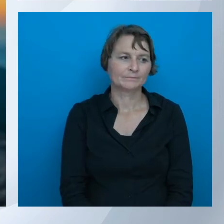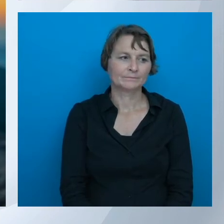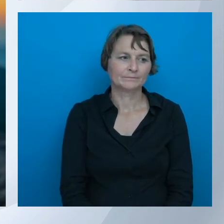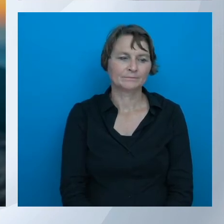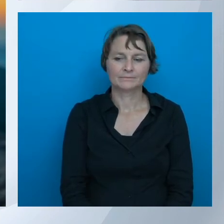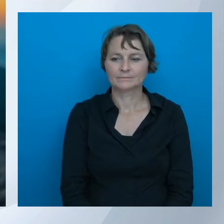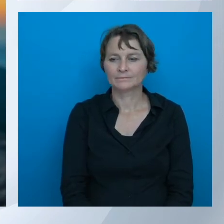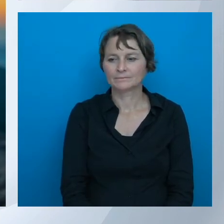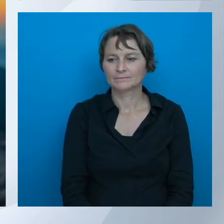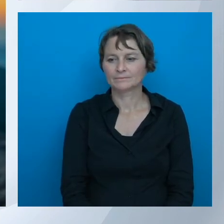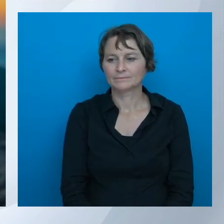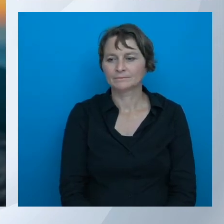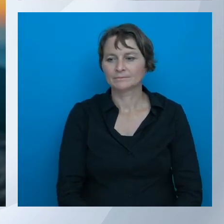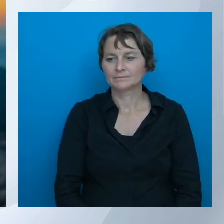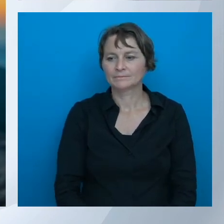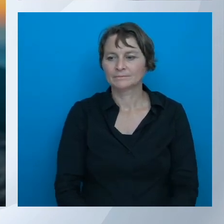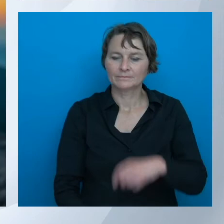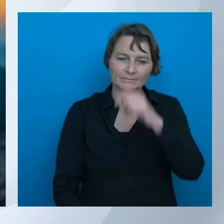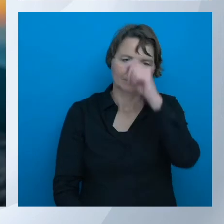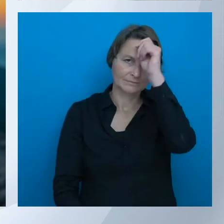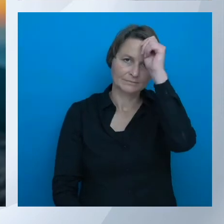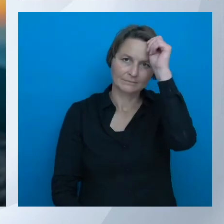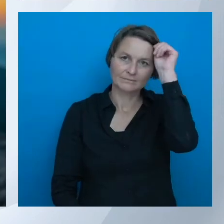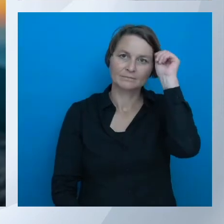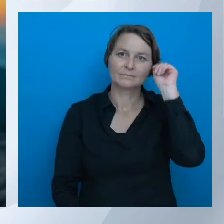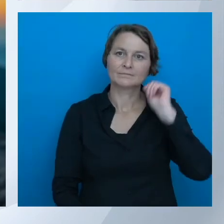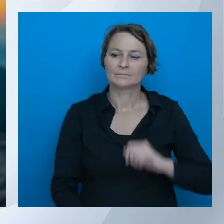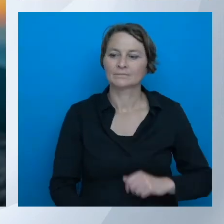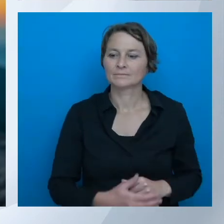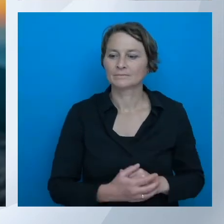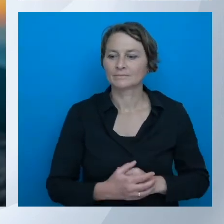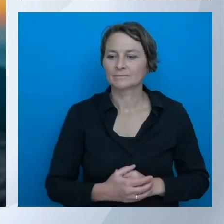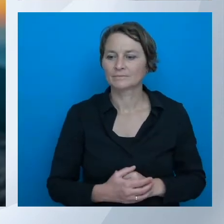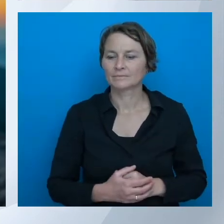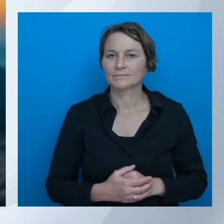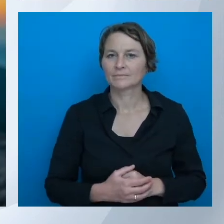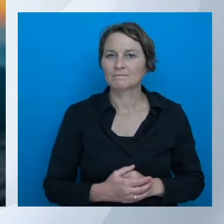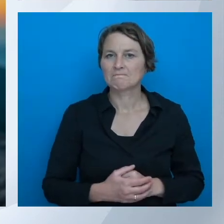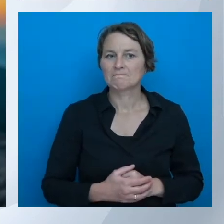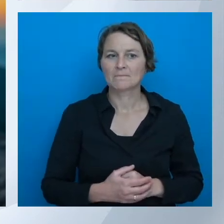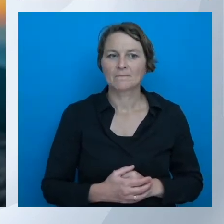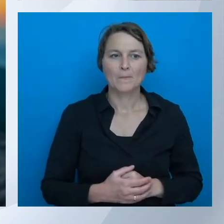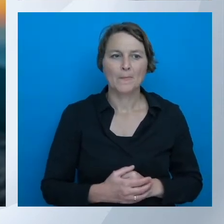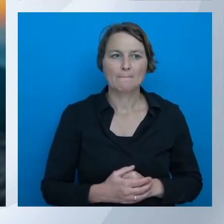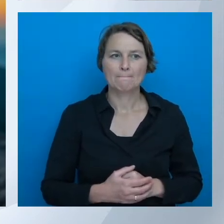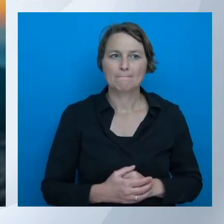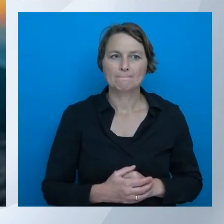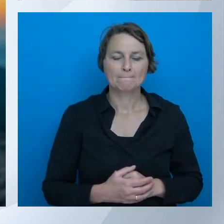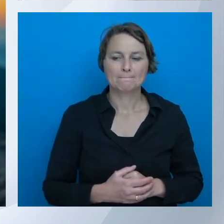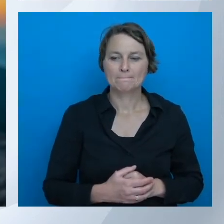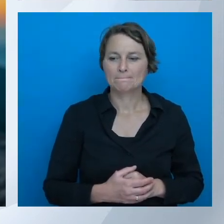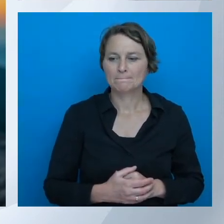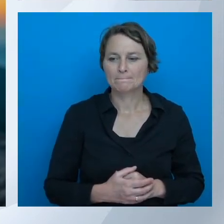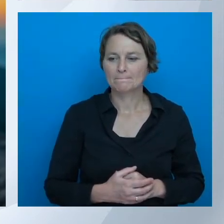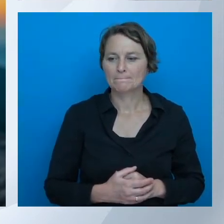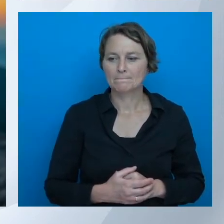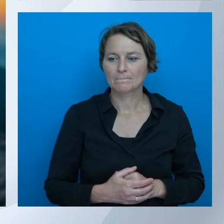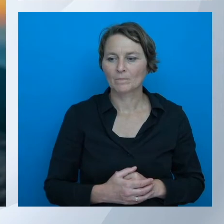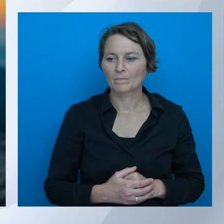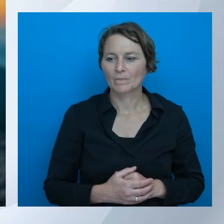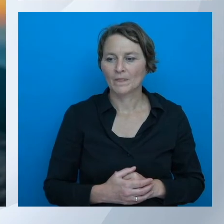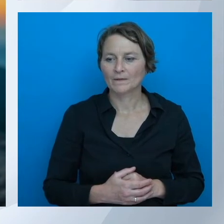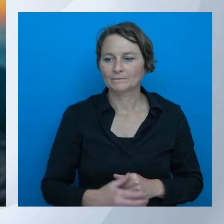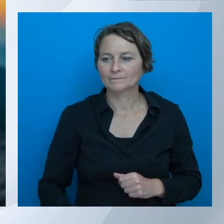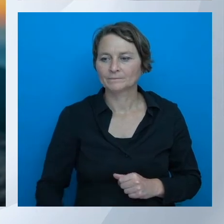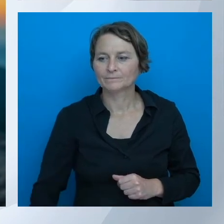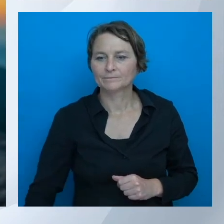up a cache policy. So if you start testing your content, you will probably see that some content has no cache headers. Create them yourself